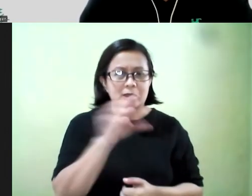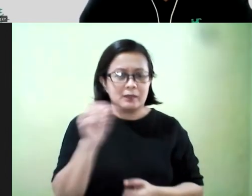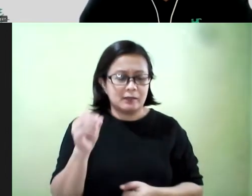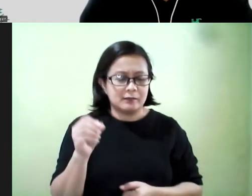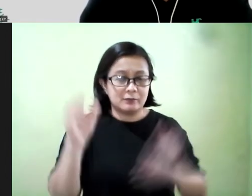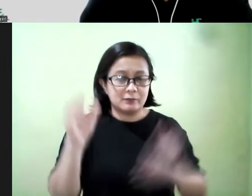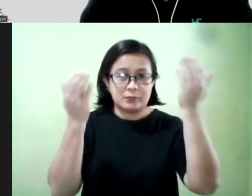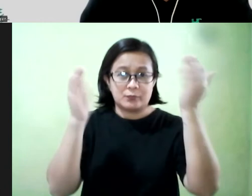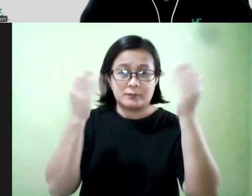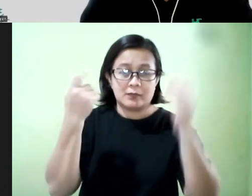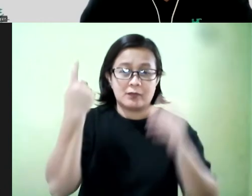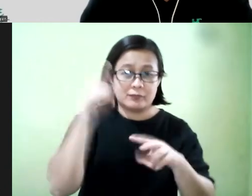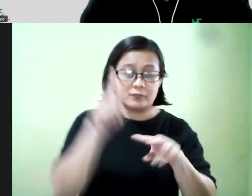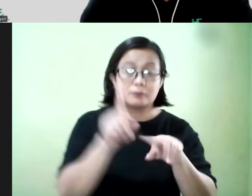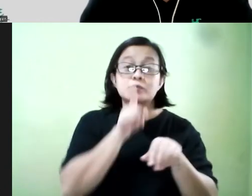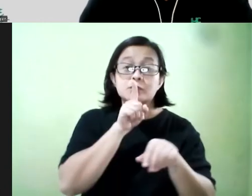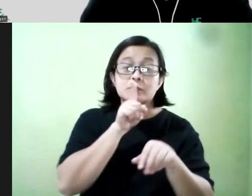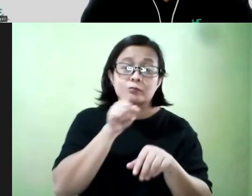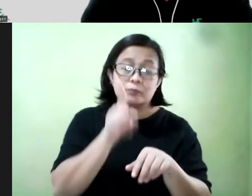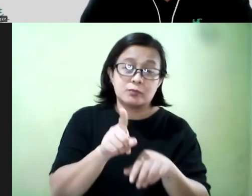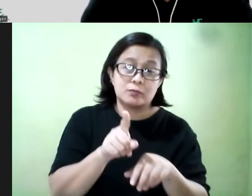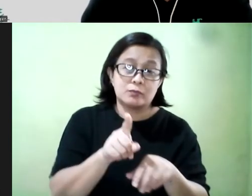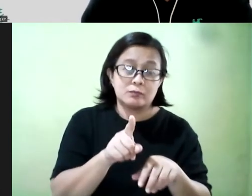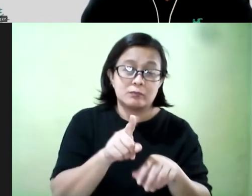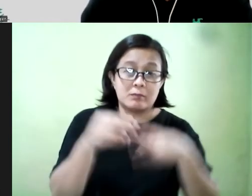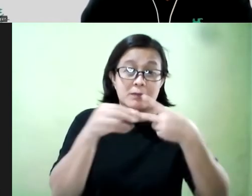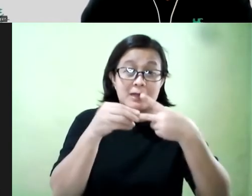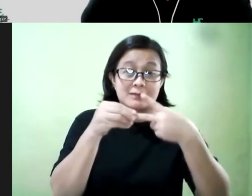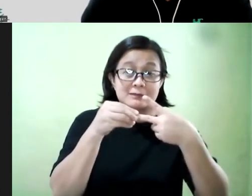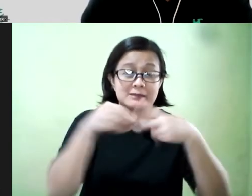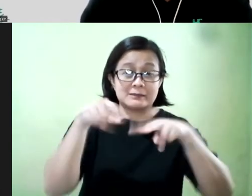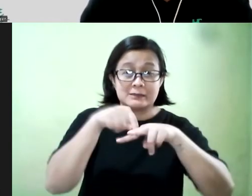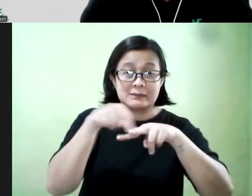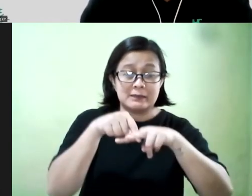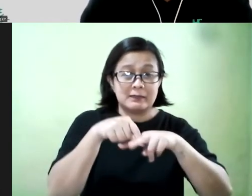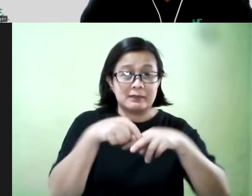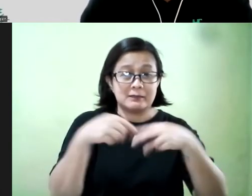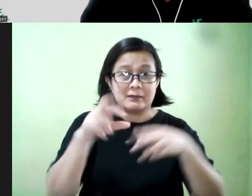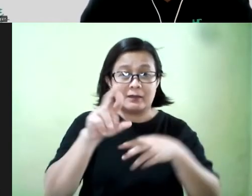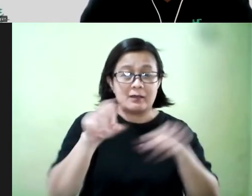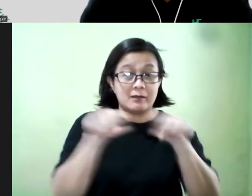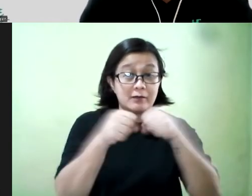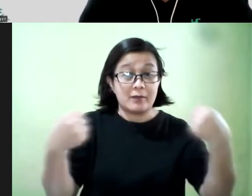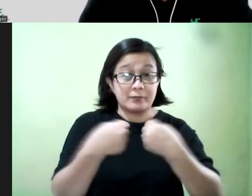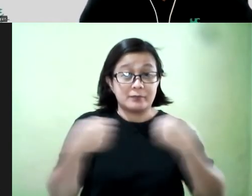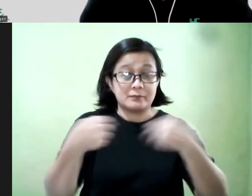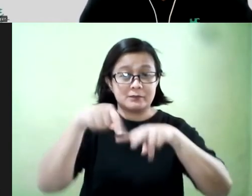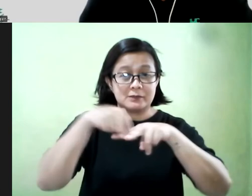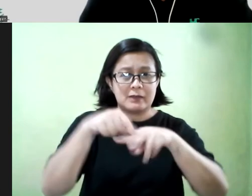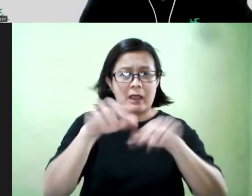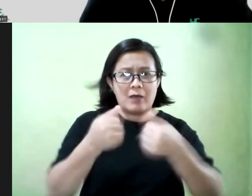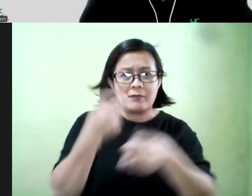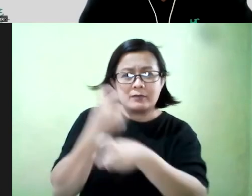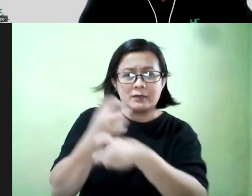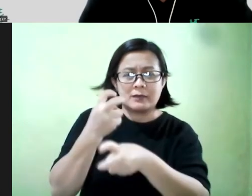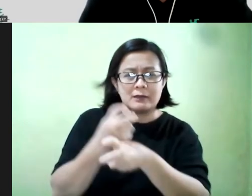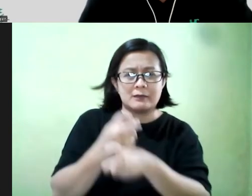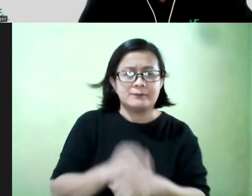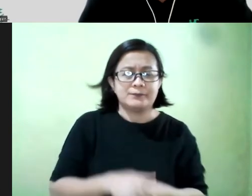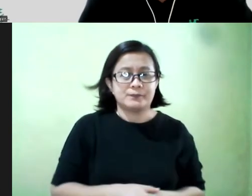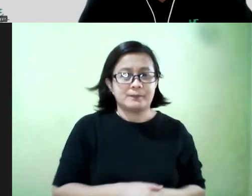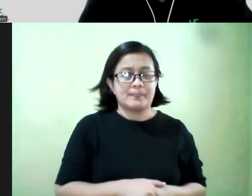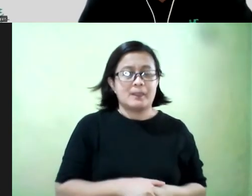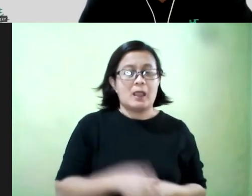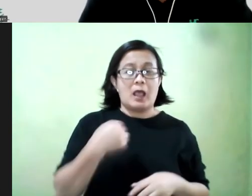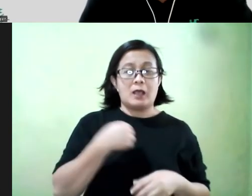compare that to the normal chinelas making process. How different or how hard is it? Yeah. Okay, actually, po, what I